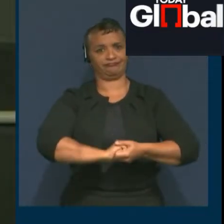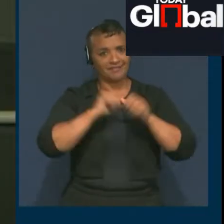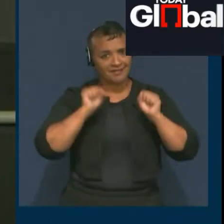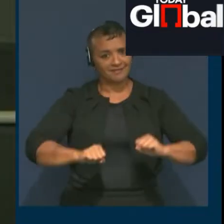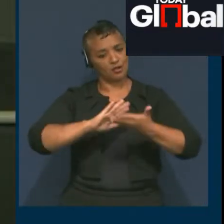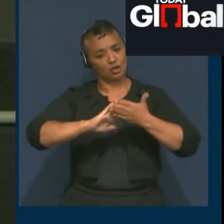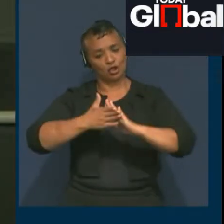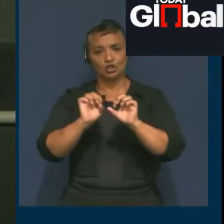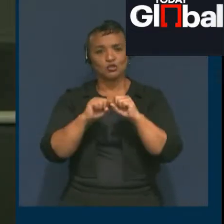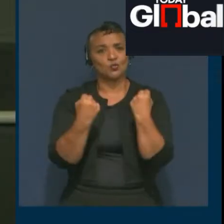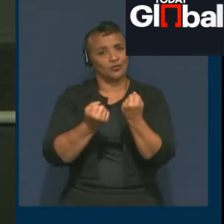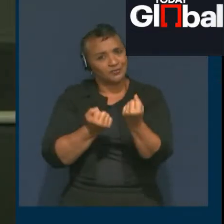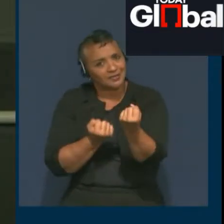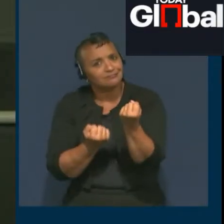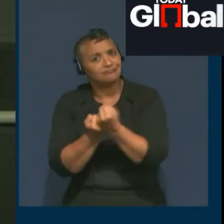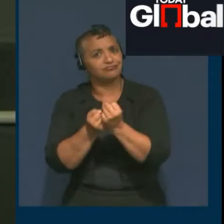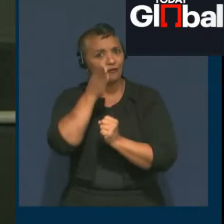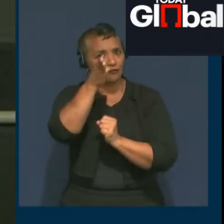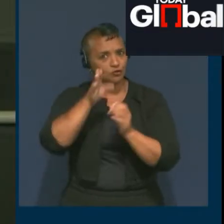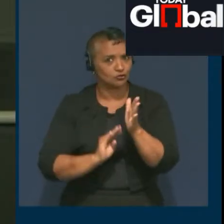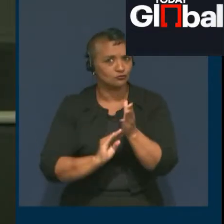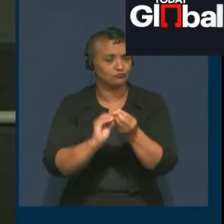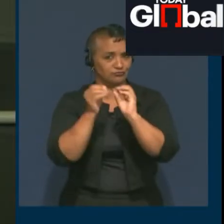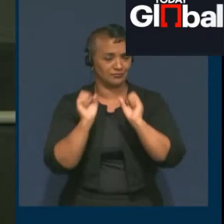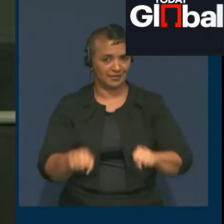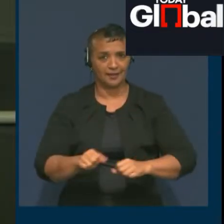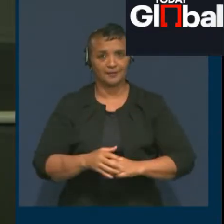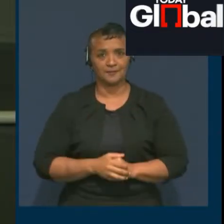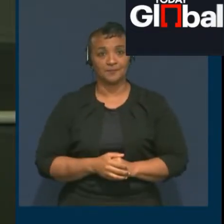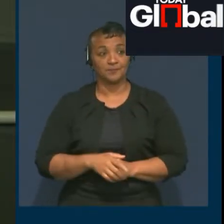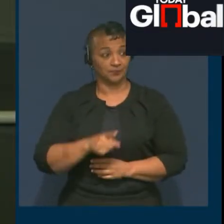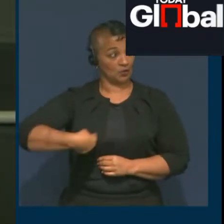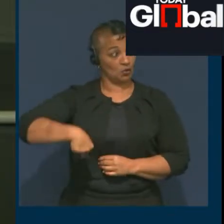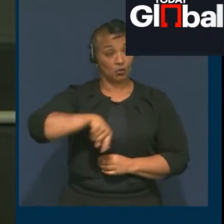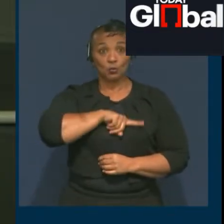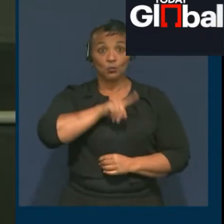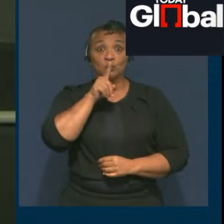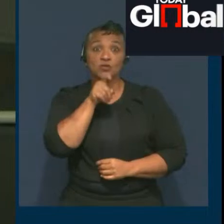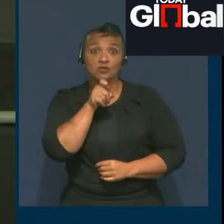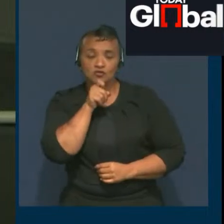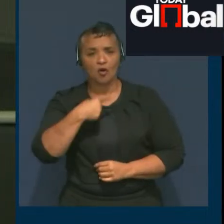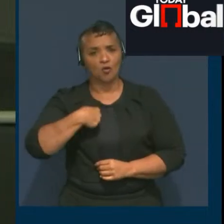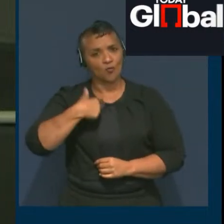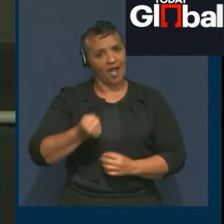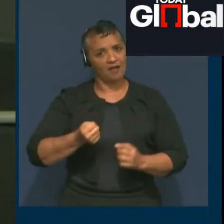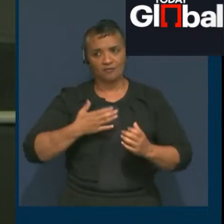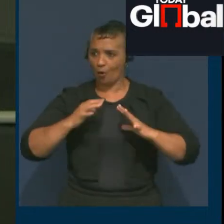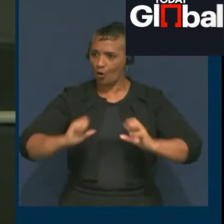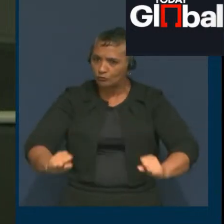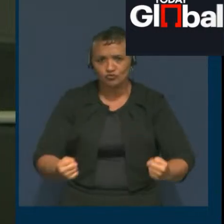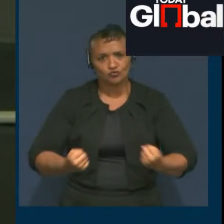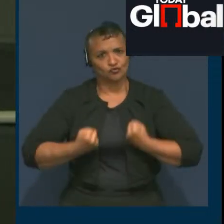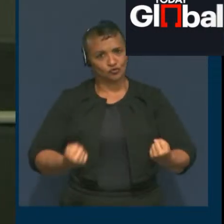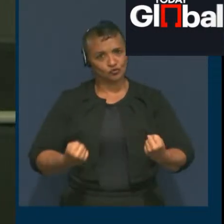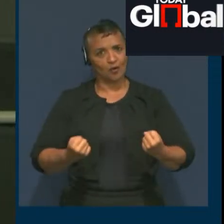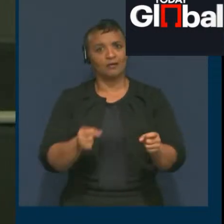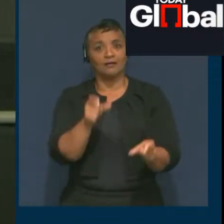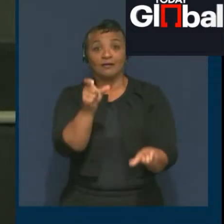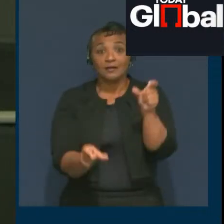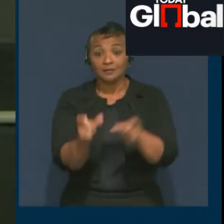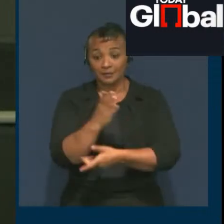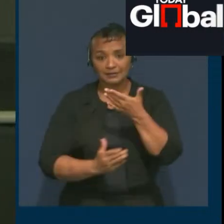shaping the future. Out of this conviction, the state of Qatar launched its journey towards strengthening and empowering the rights of persons